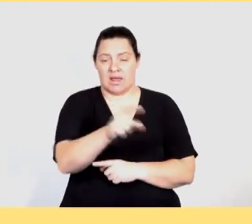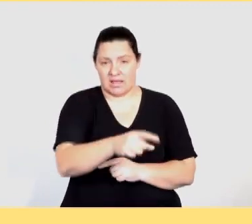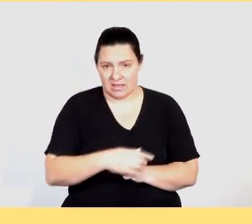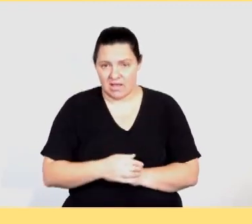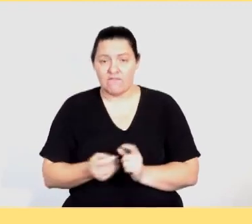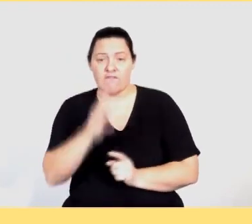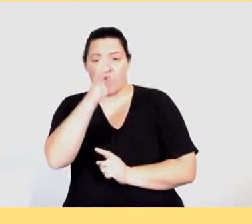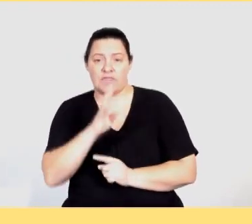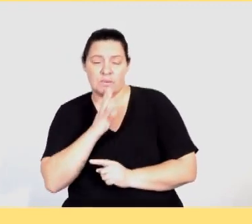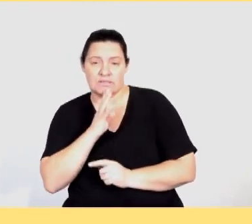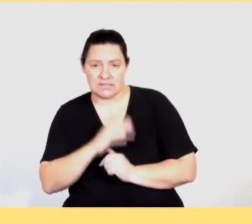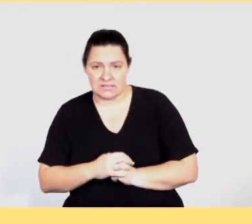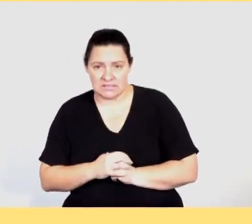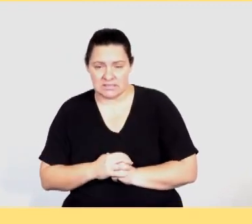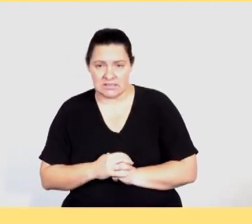Shabalala for